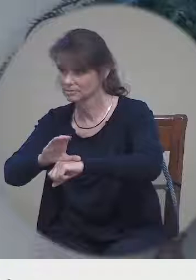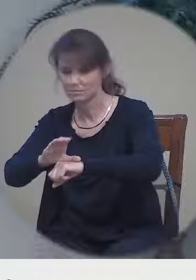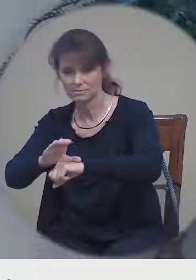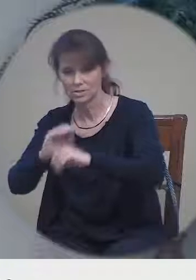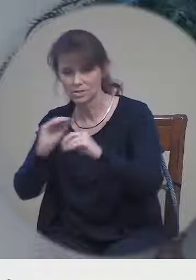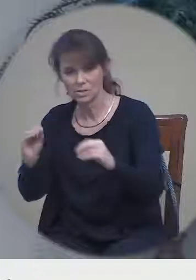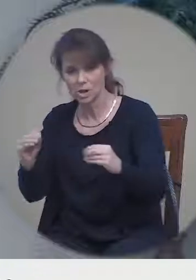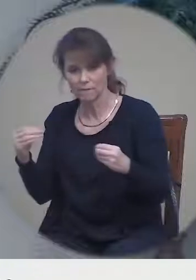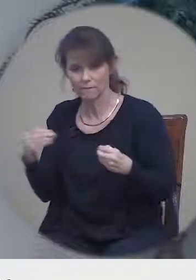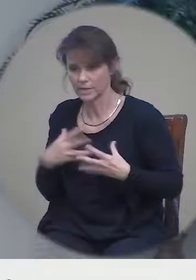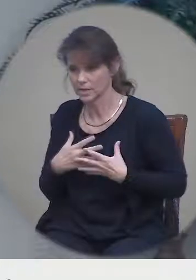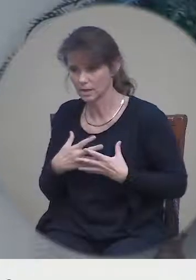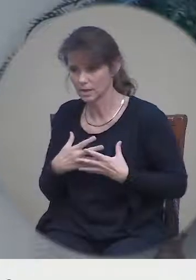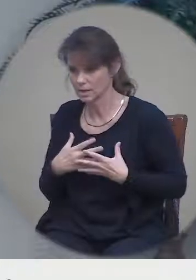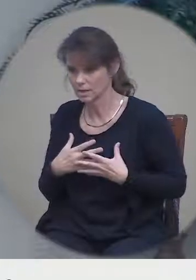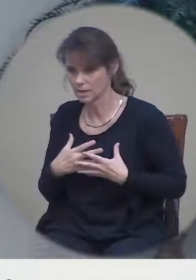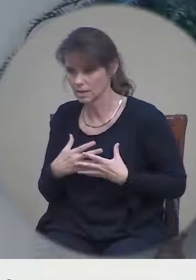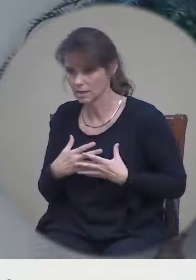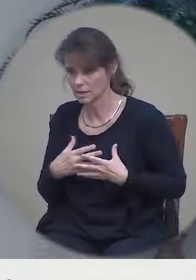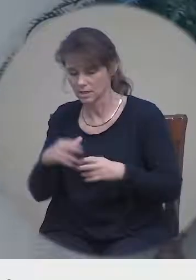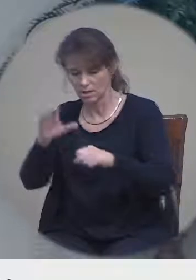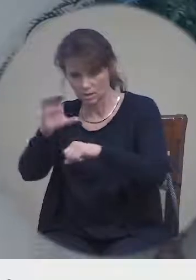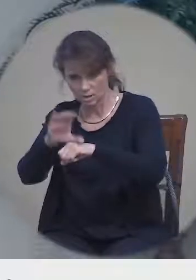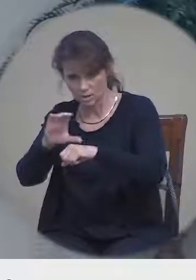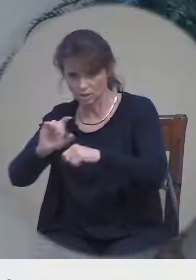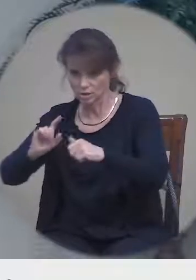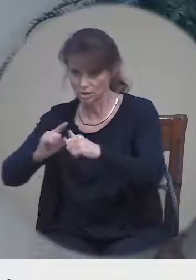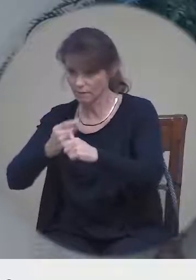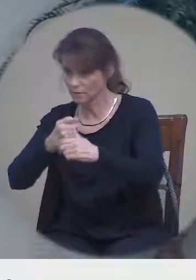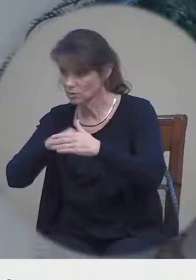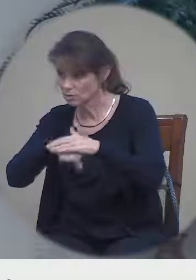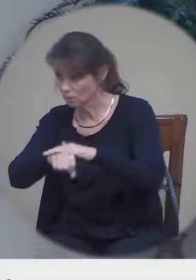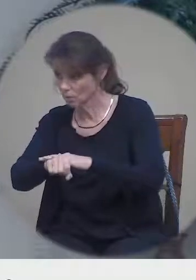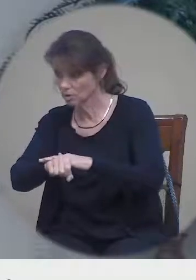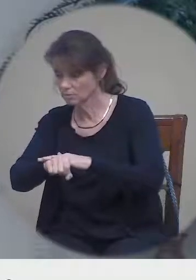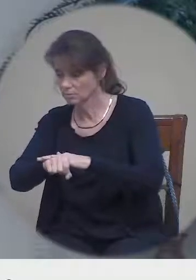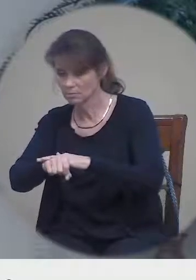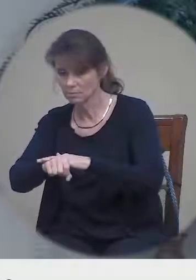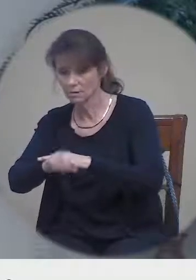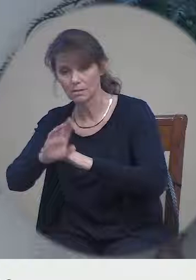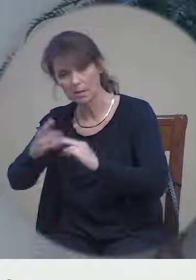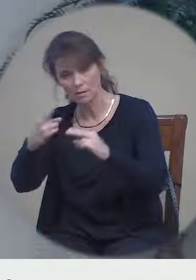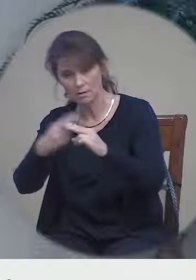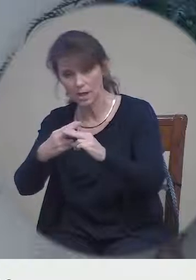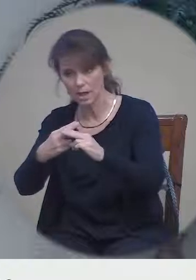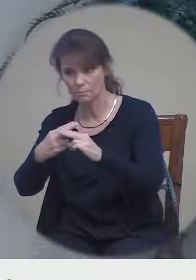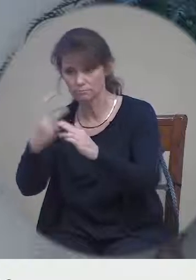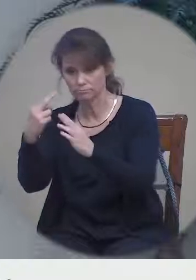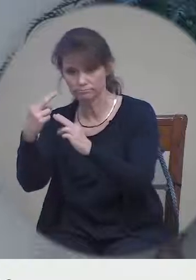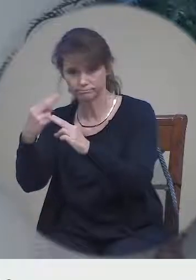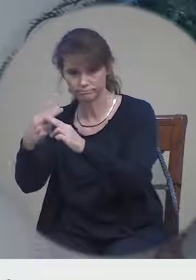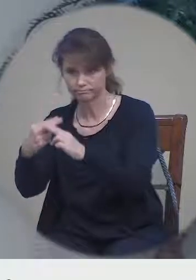The church of the firstborn, who are registered in heaven.